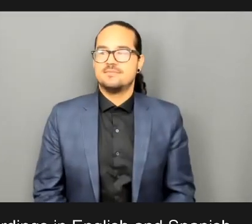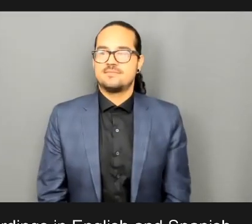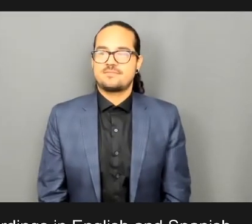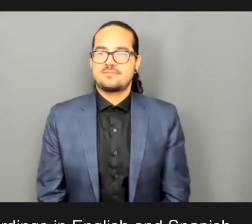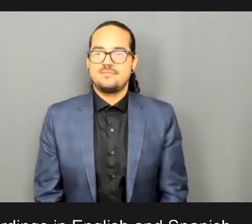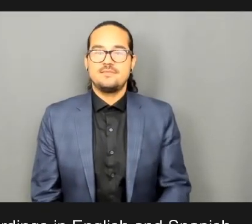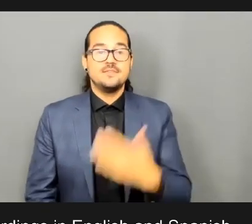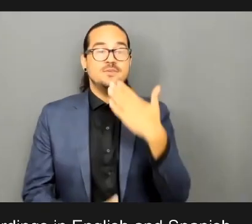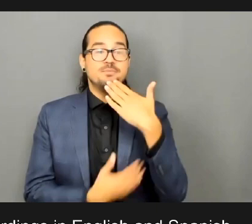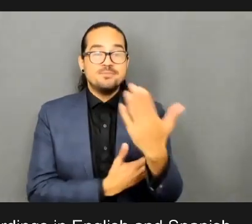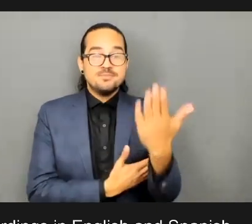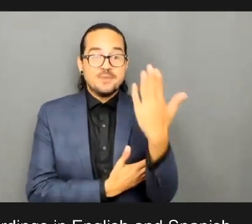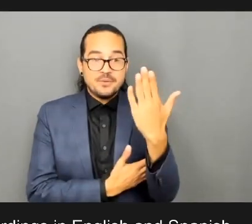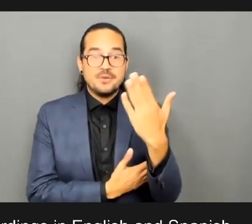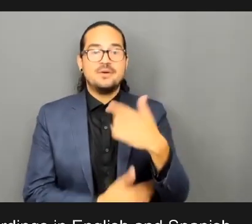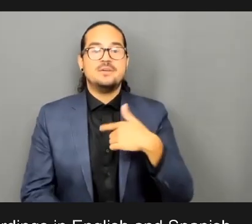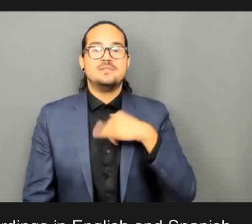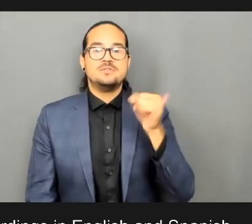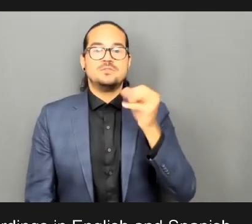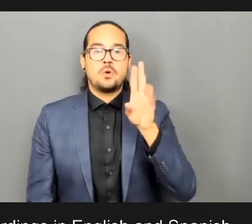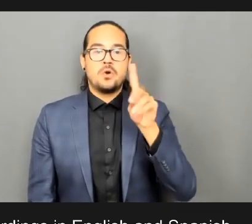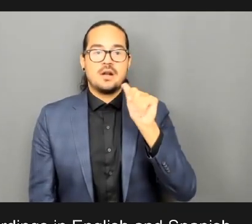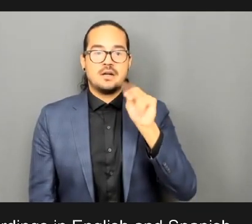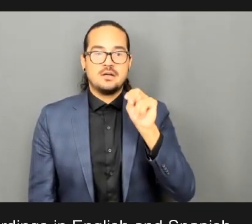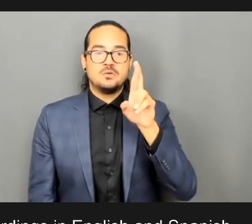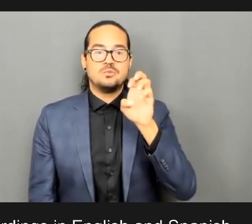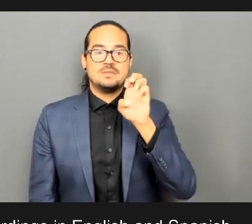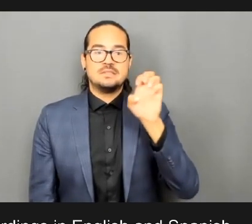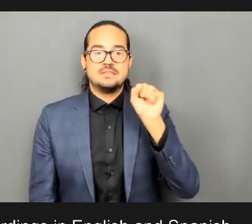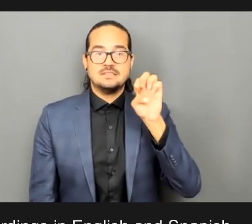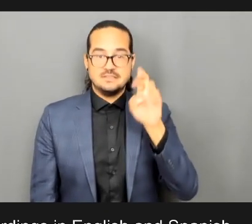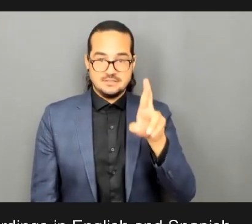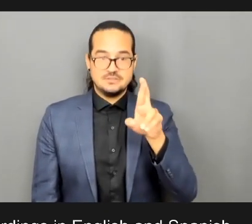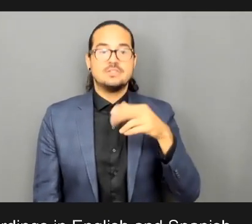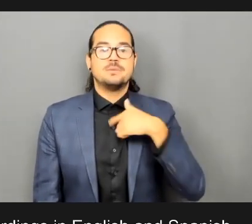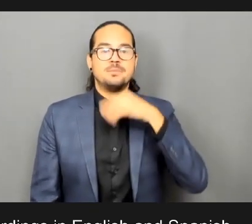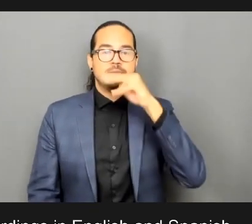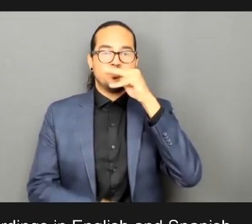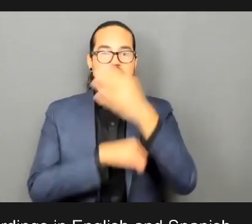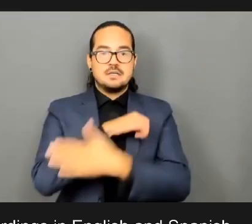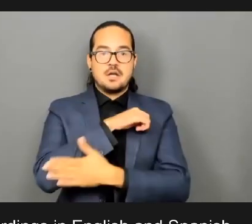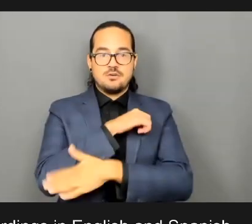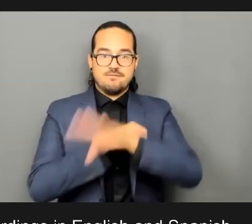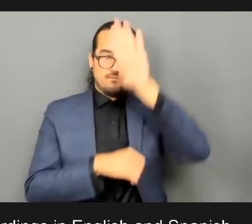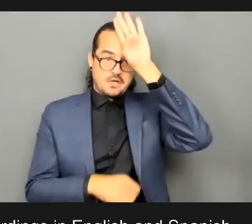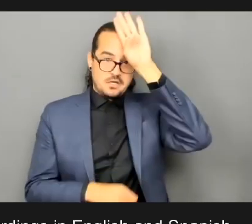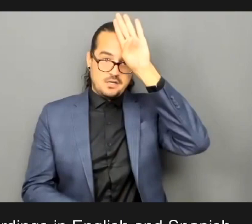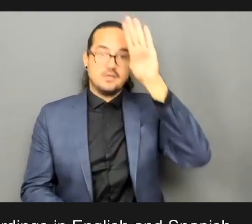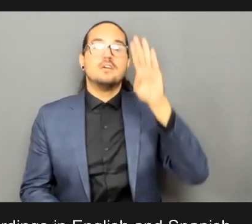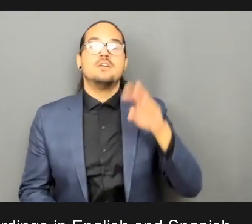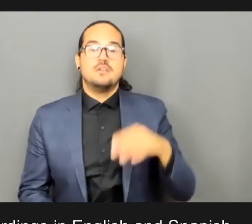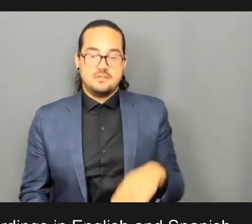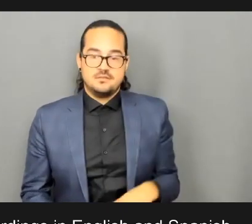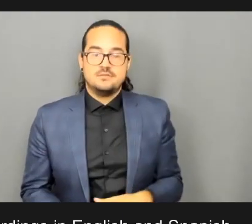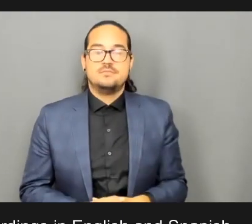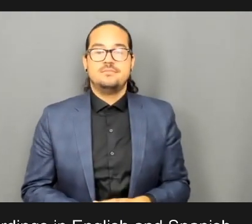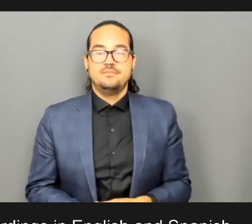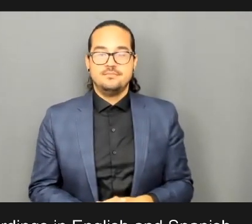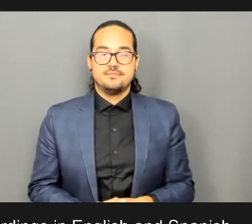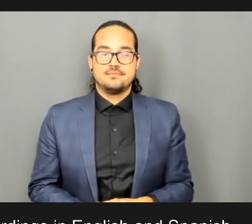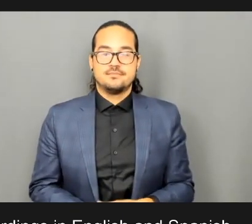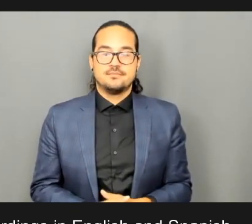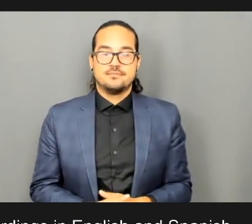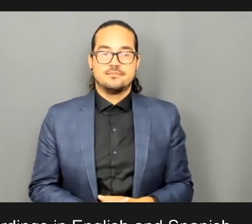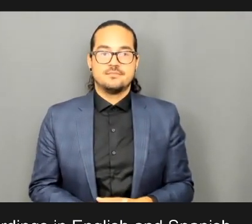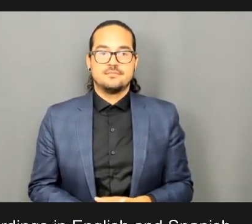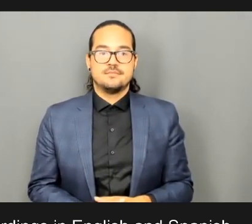Good morning, Jordan Reeser with the Marin County Fire Department. As of yesterday, we did remove all